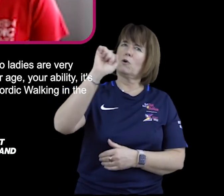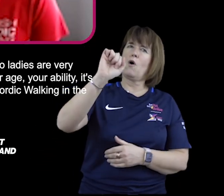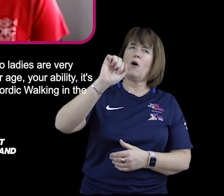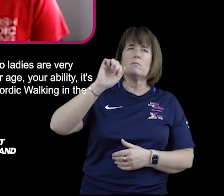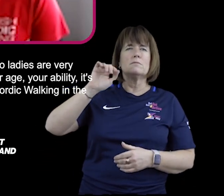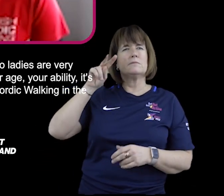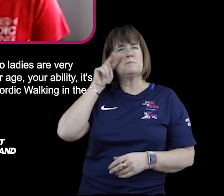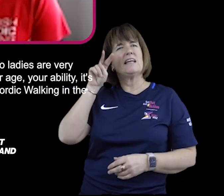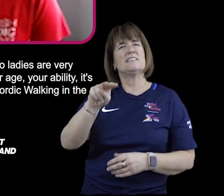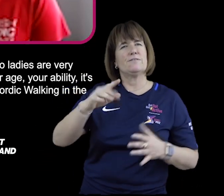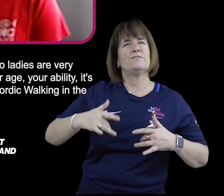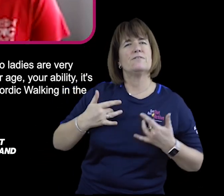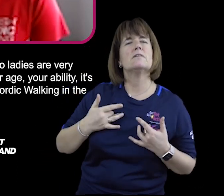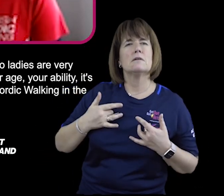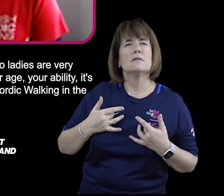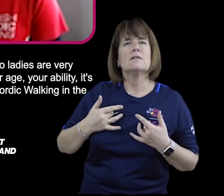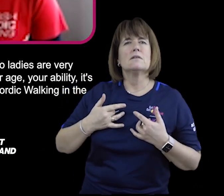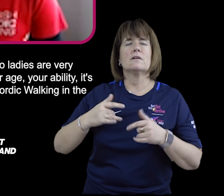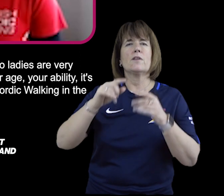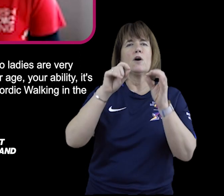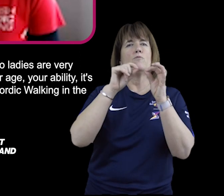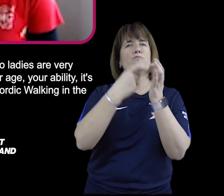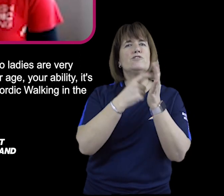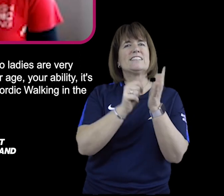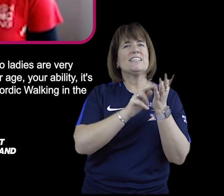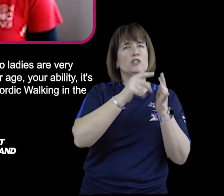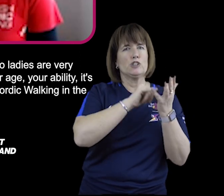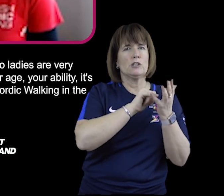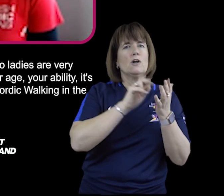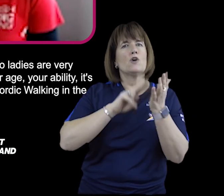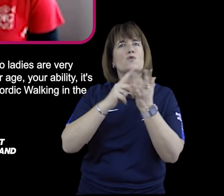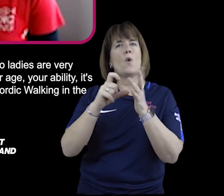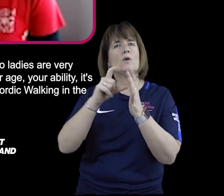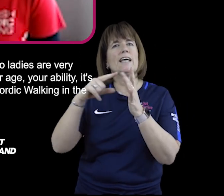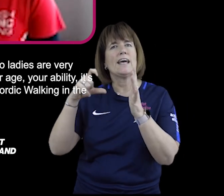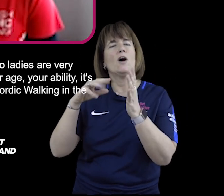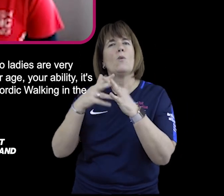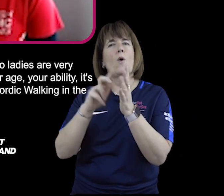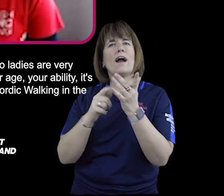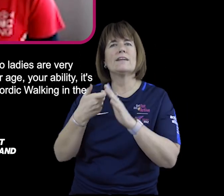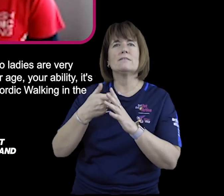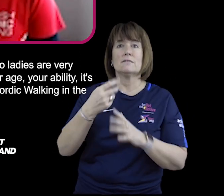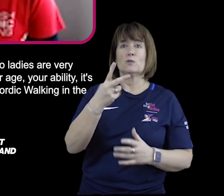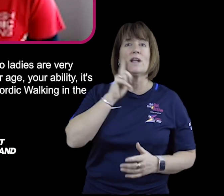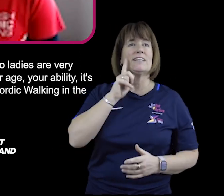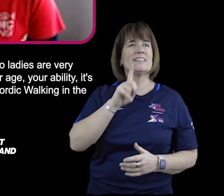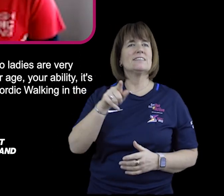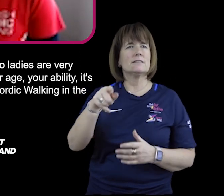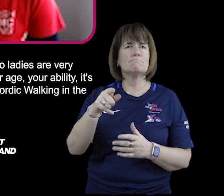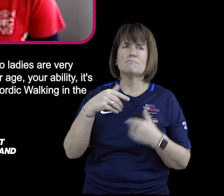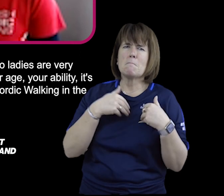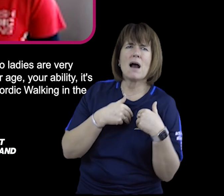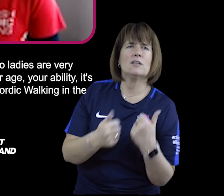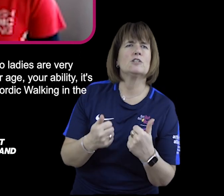perspective, I'm loving the branding, the British Nordic Walking. I mean, you two ladies are very passionate about this.